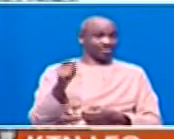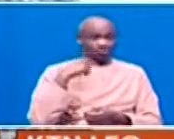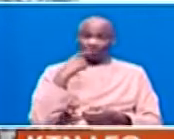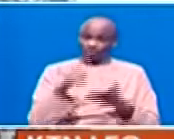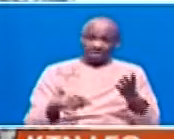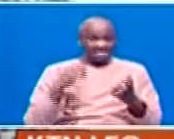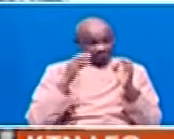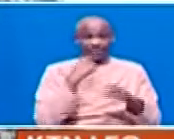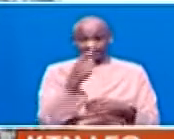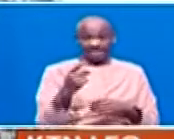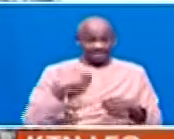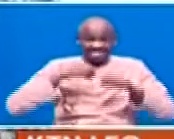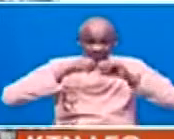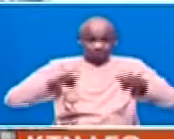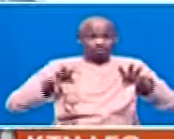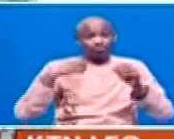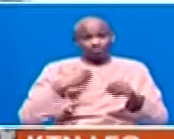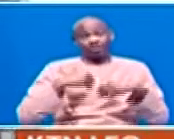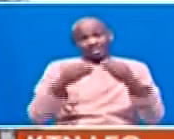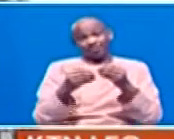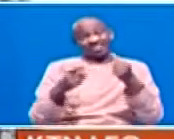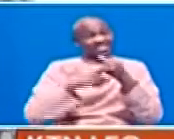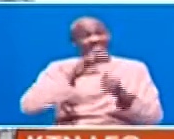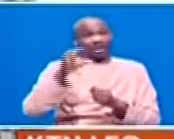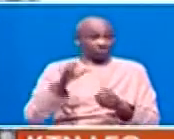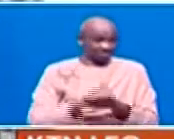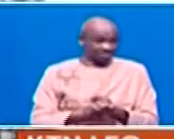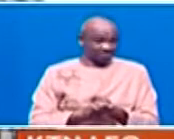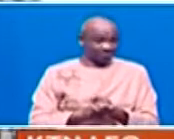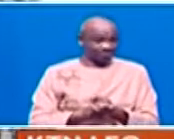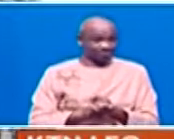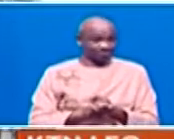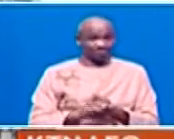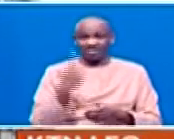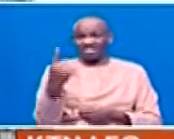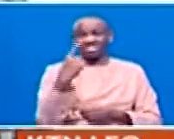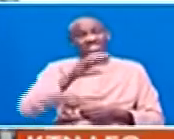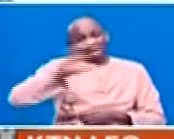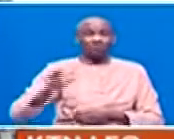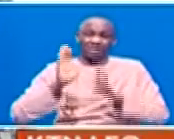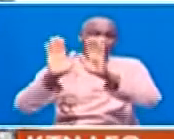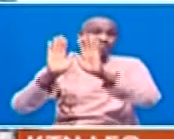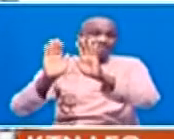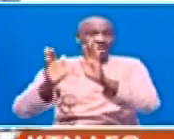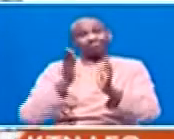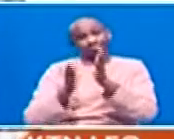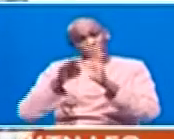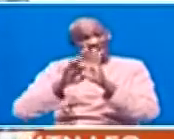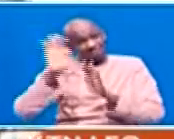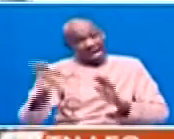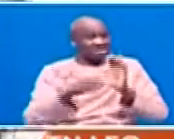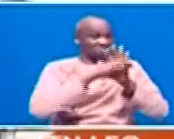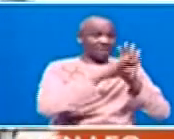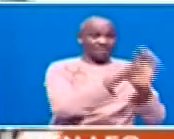say because of devolution we'll be given our 6 counties, let each county do its thing, we will